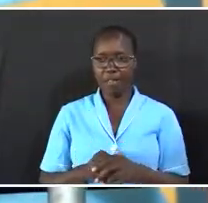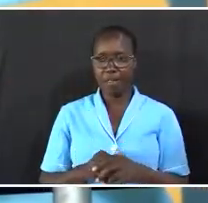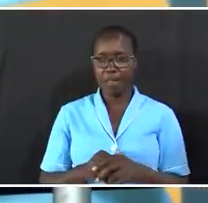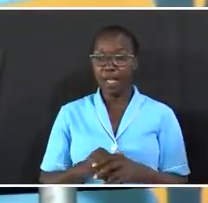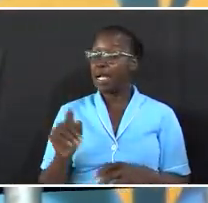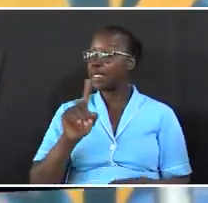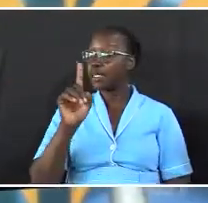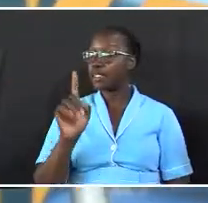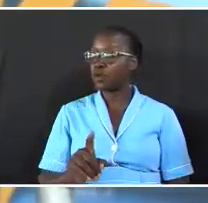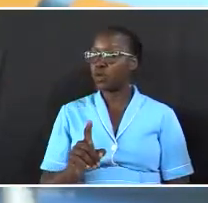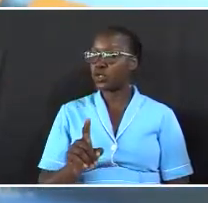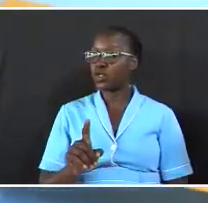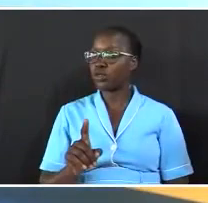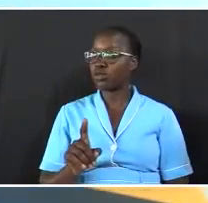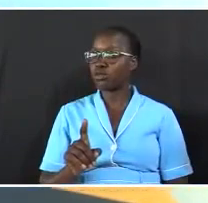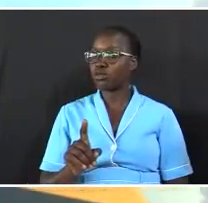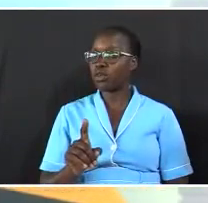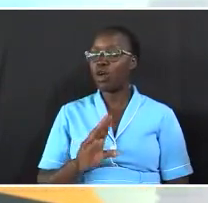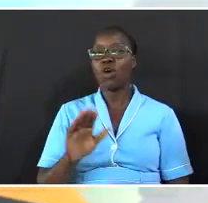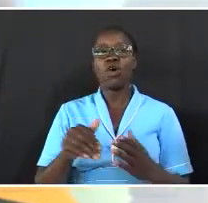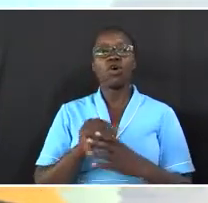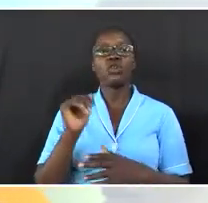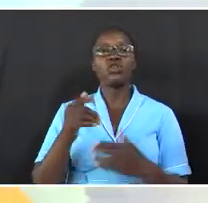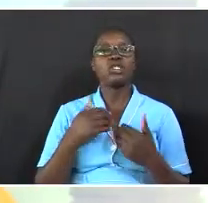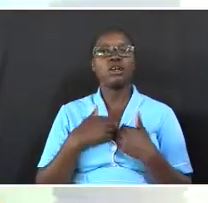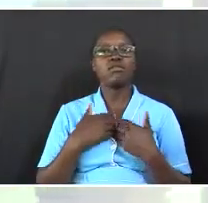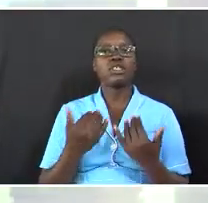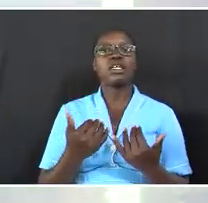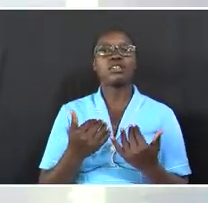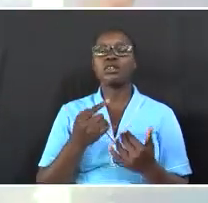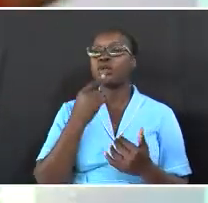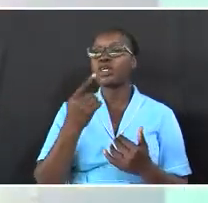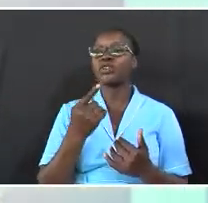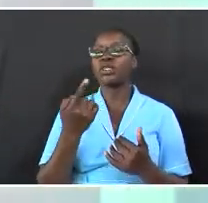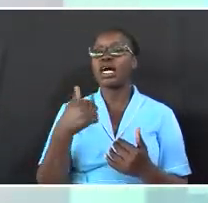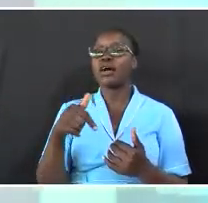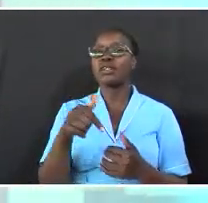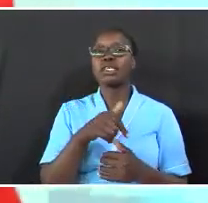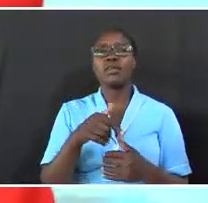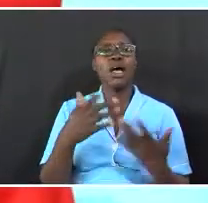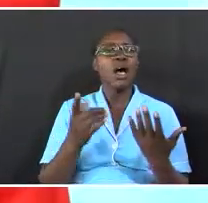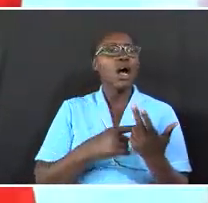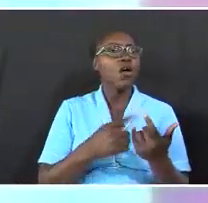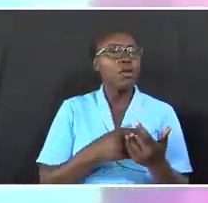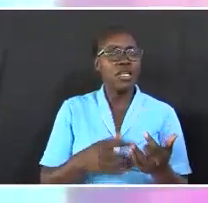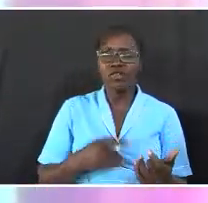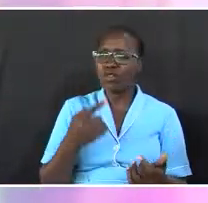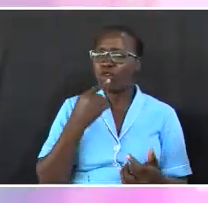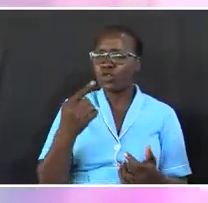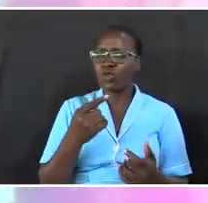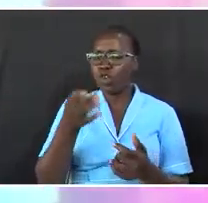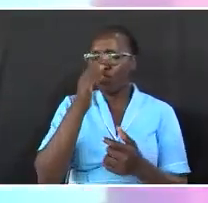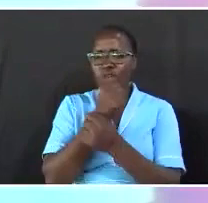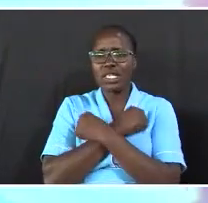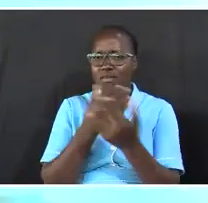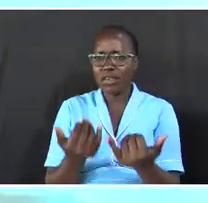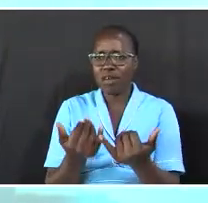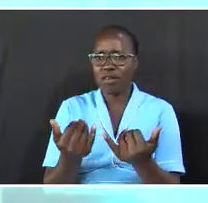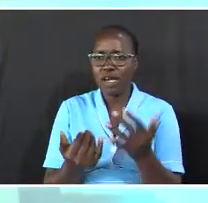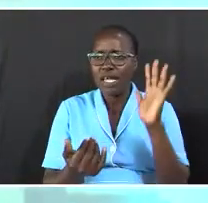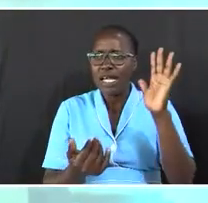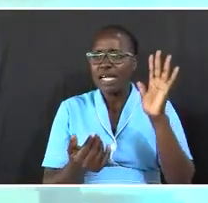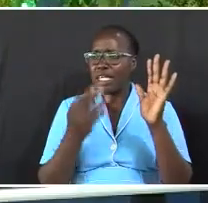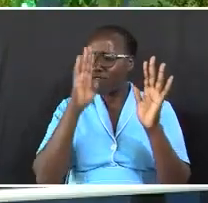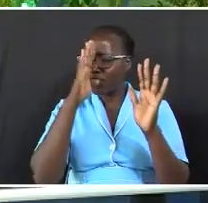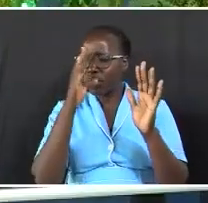the question we ought to ask ourselves, now that we have assured ourselves of God's love, how many feel you are assured of God's love now? If you